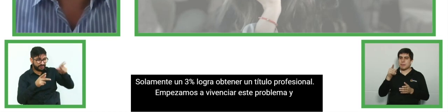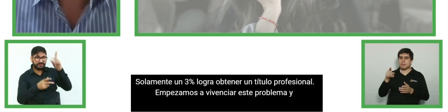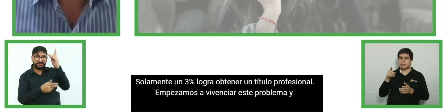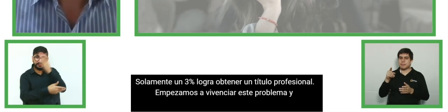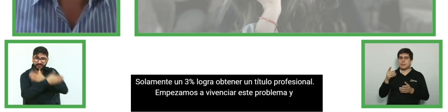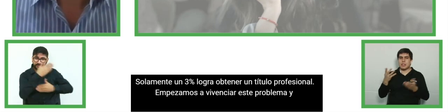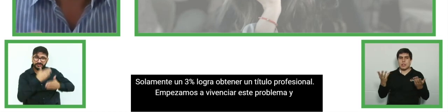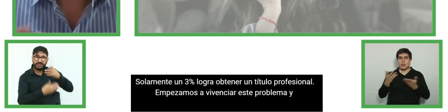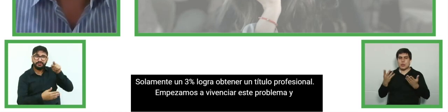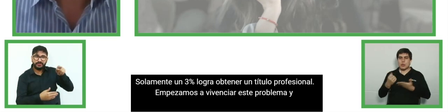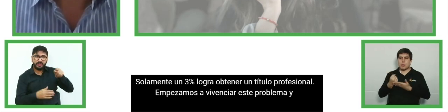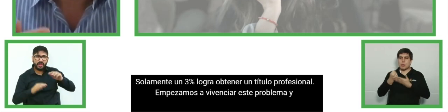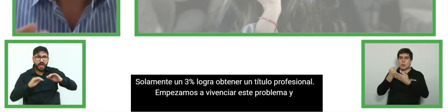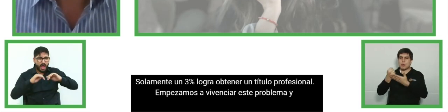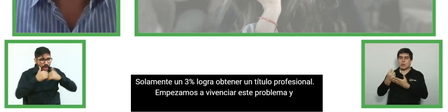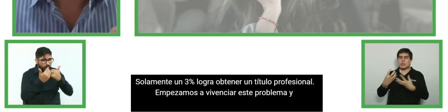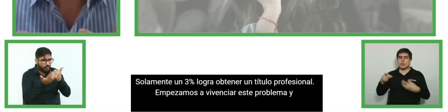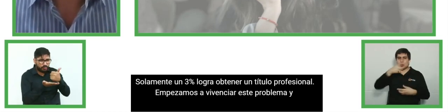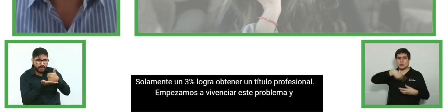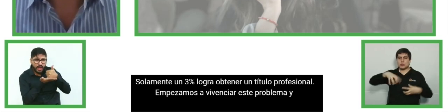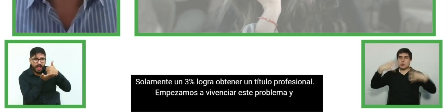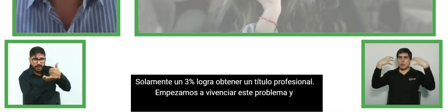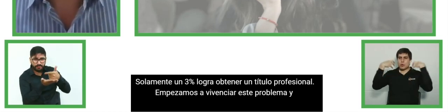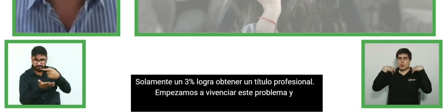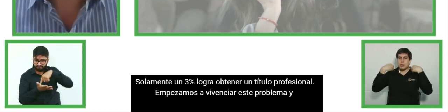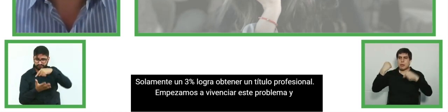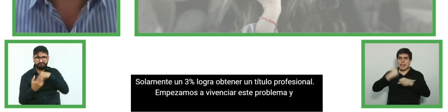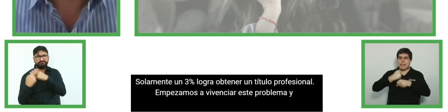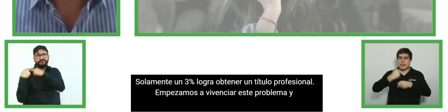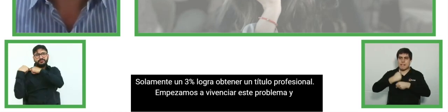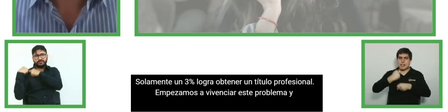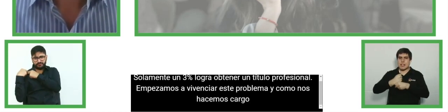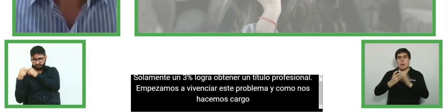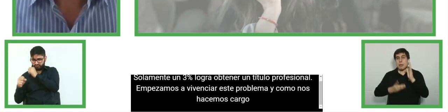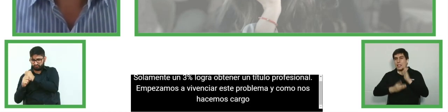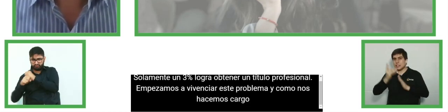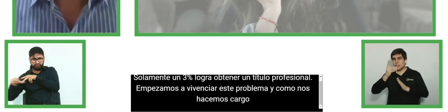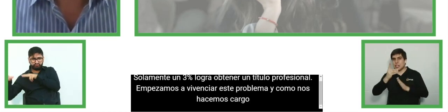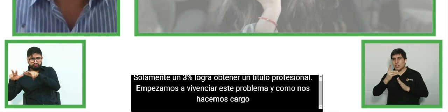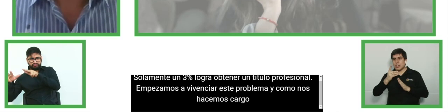we manage, how can we solve this problem? And